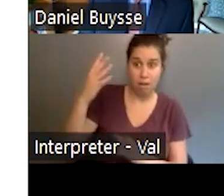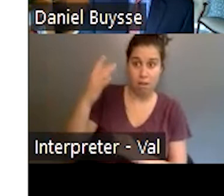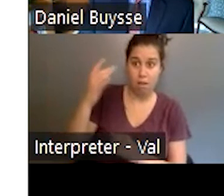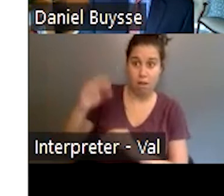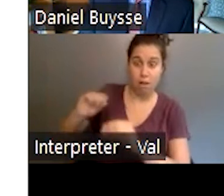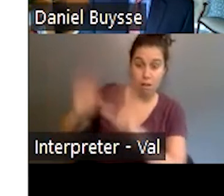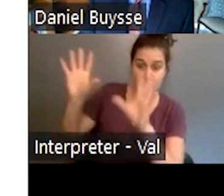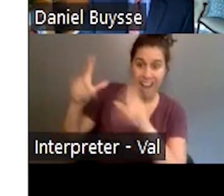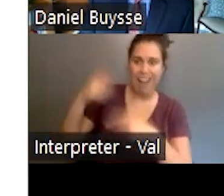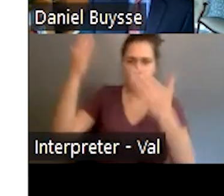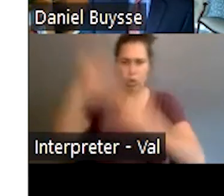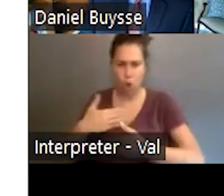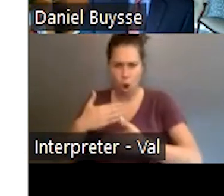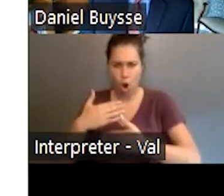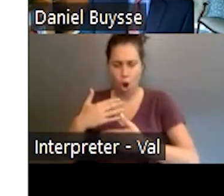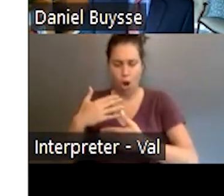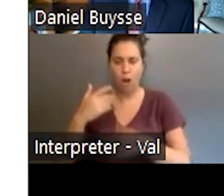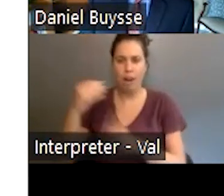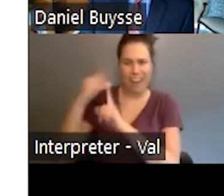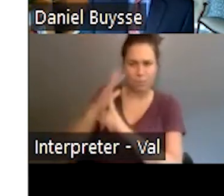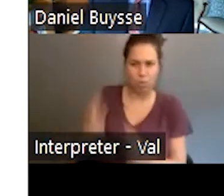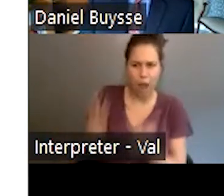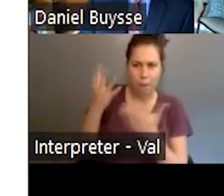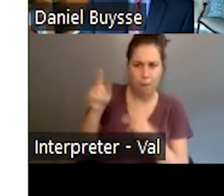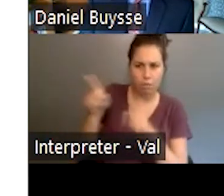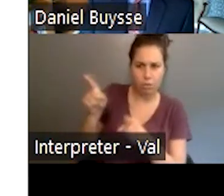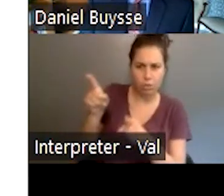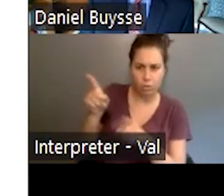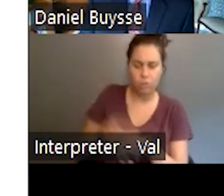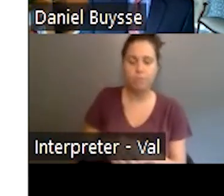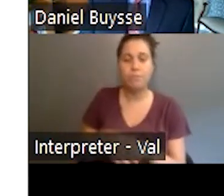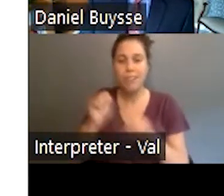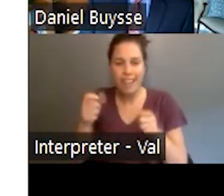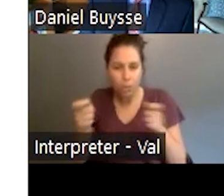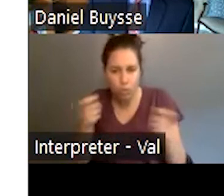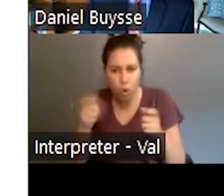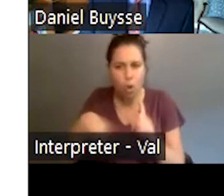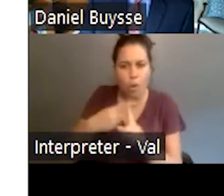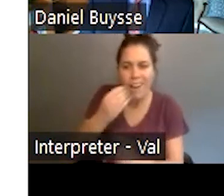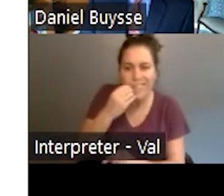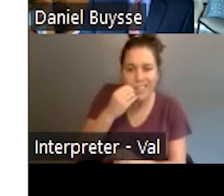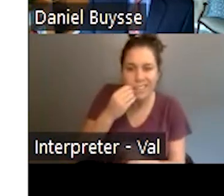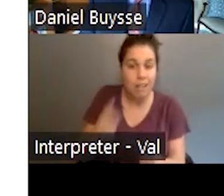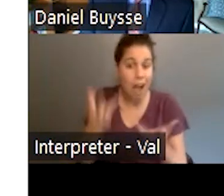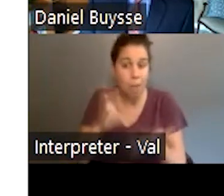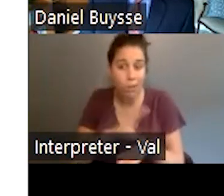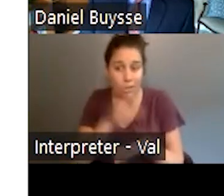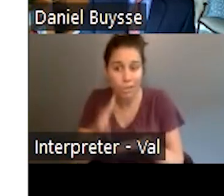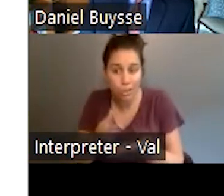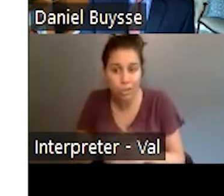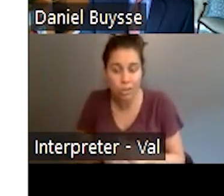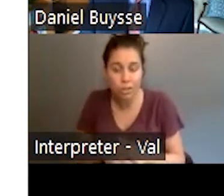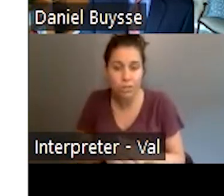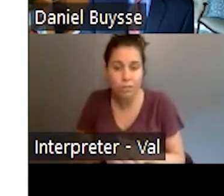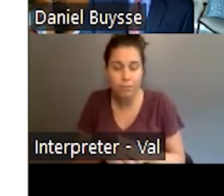exposure we get. We can control within reason when we eat, how much we eat, and